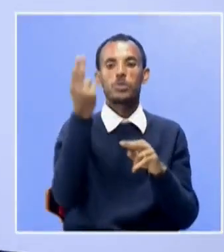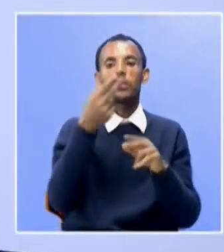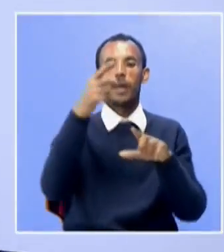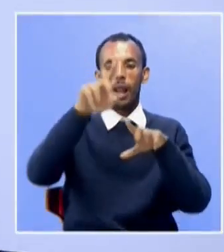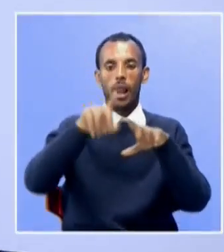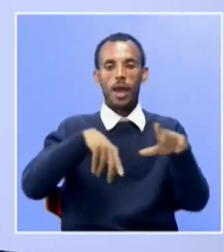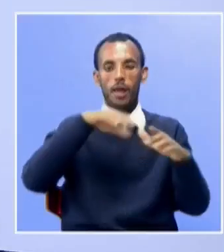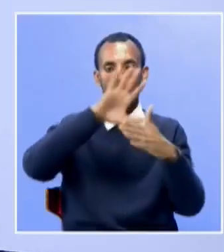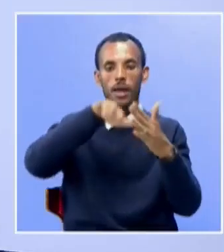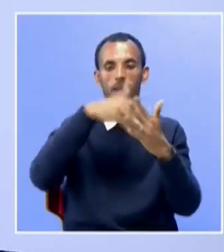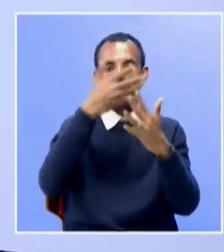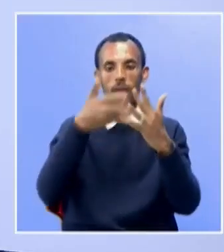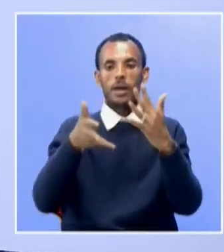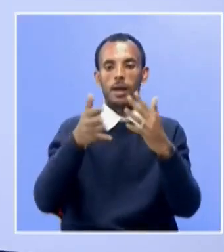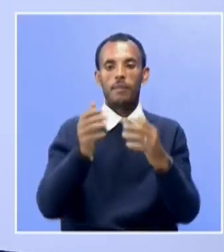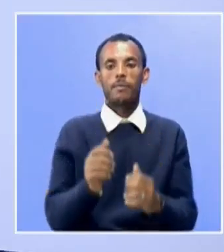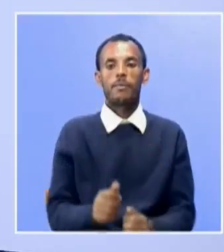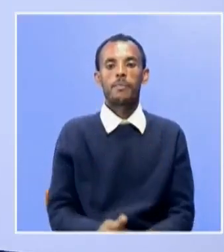graph?